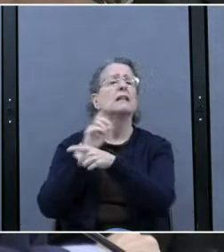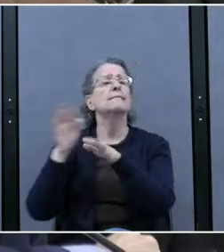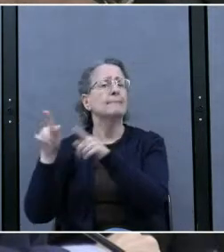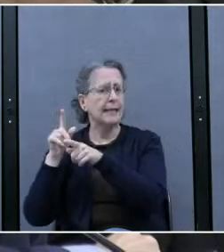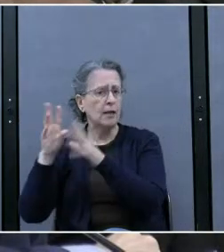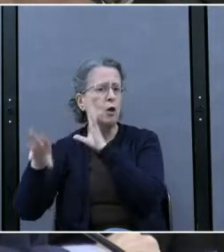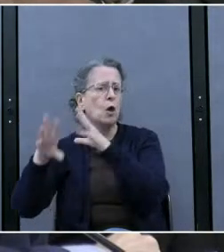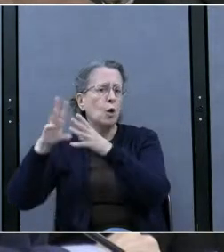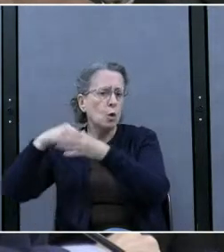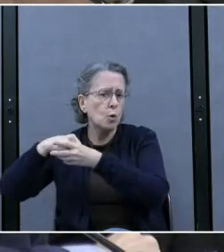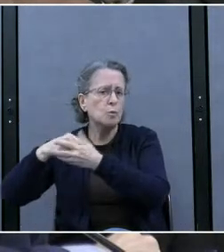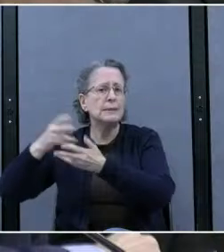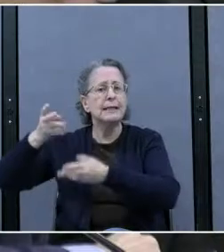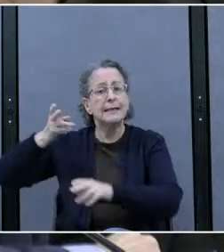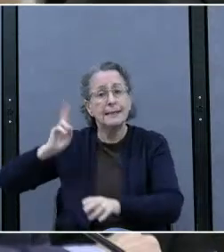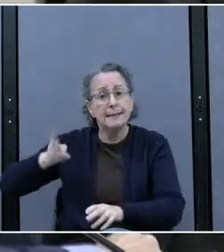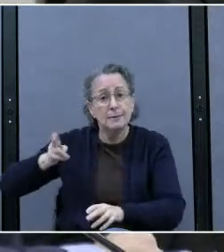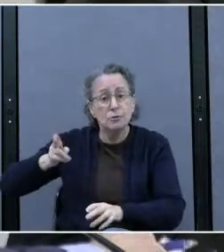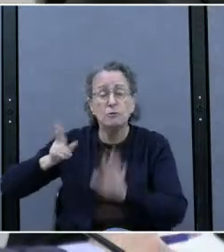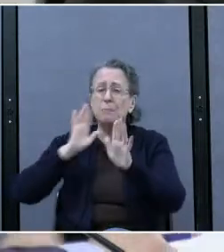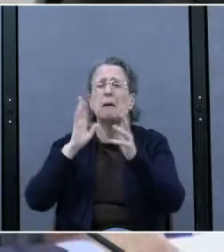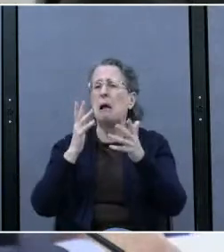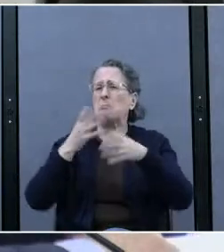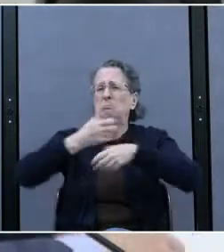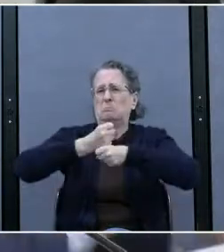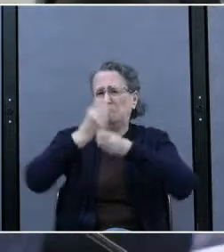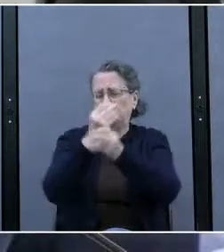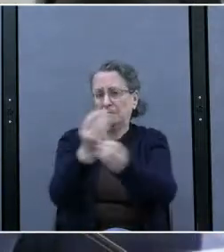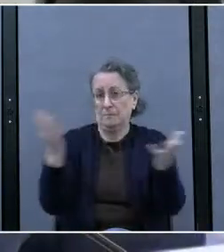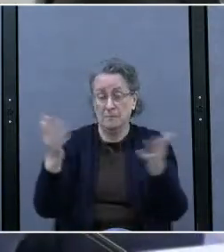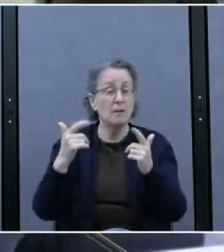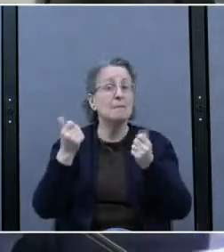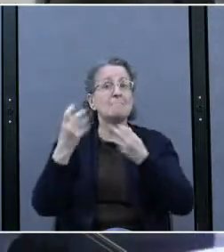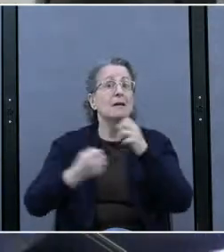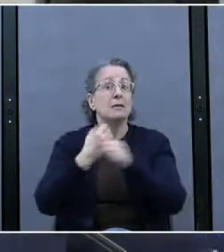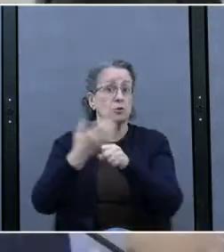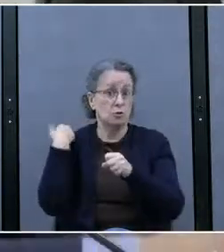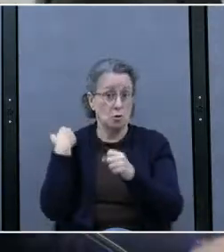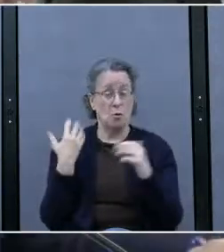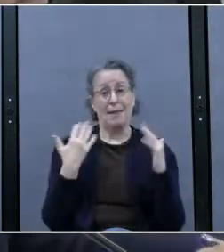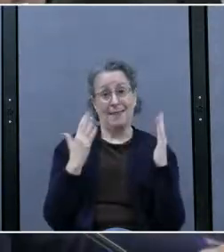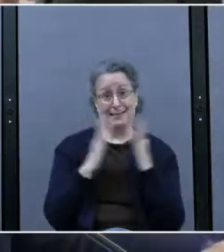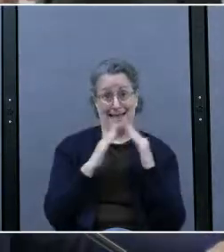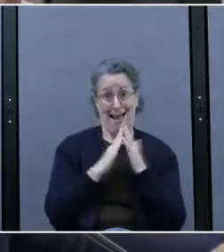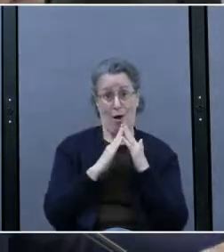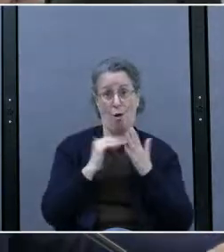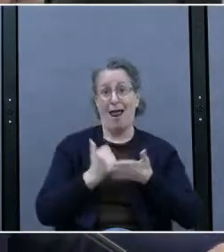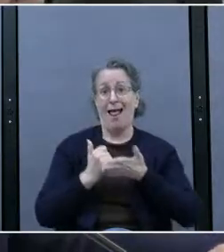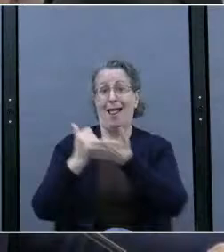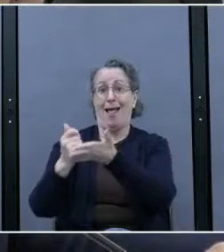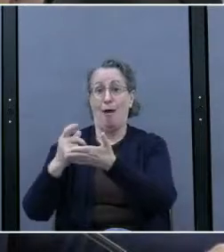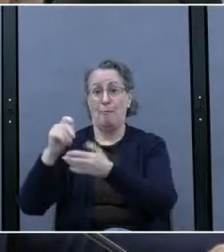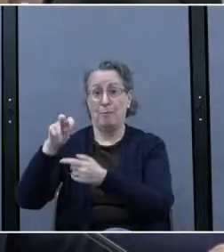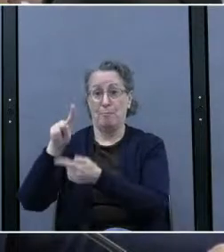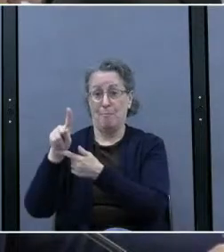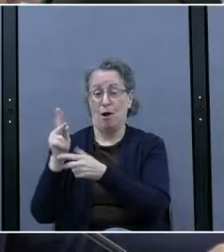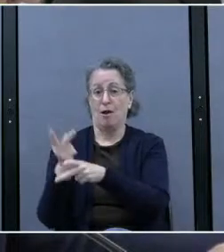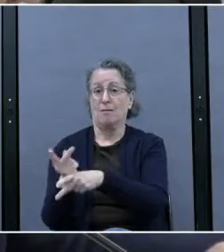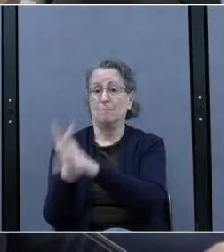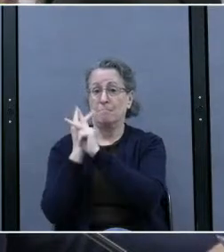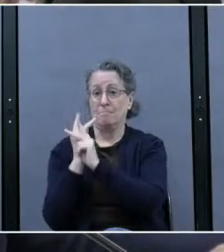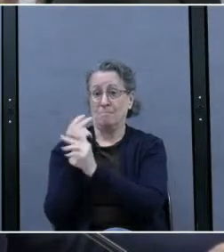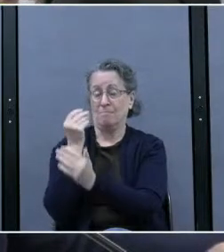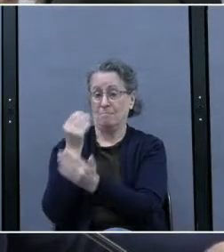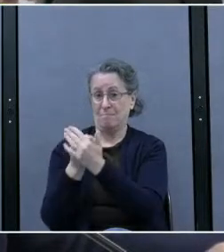my very brief summary would be that the town many years ago helped the park finance some utility